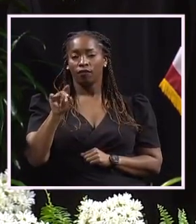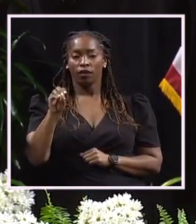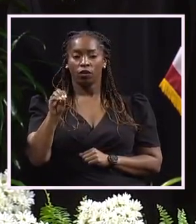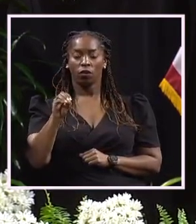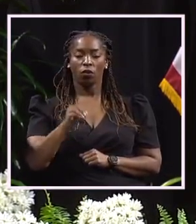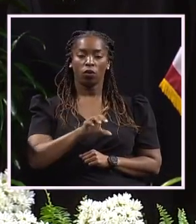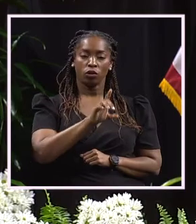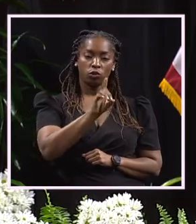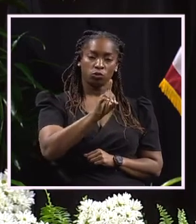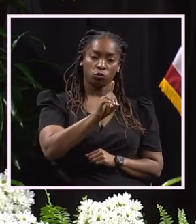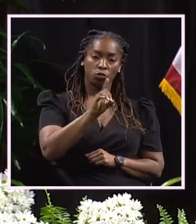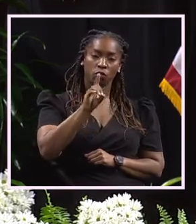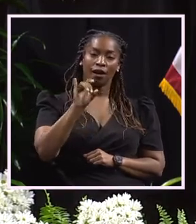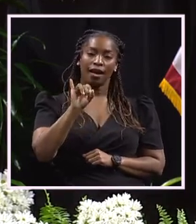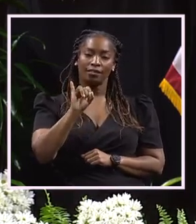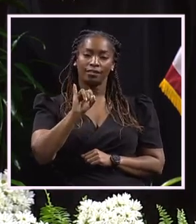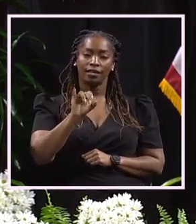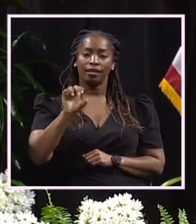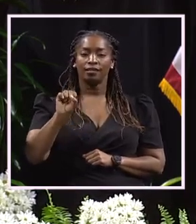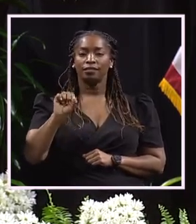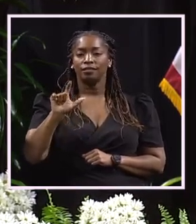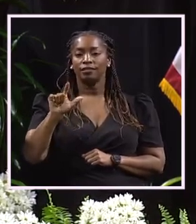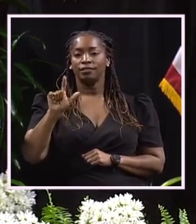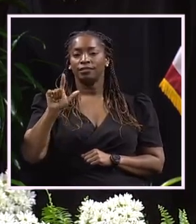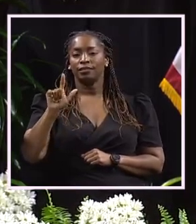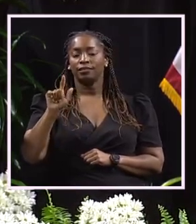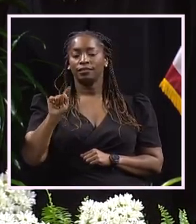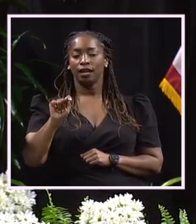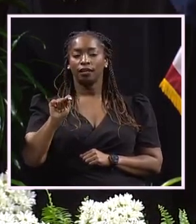Drew Isaiah Saldana.